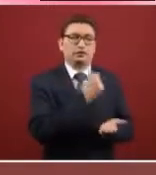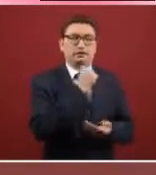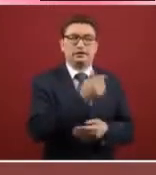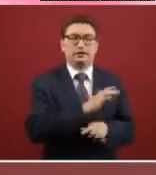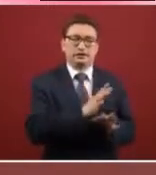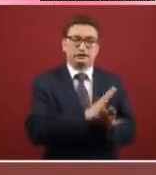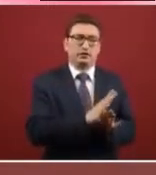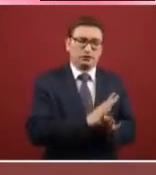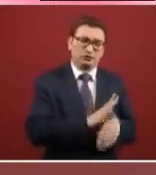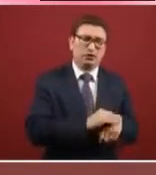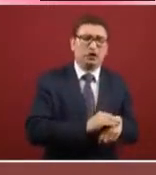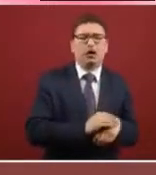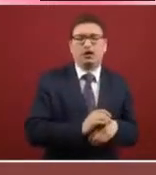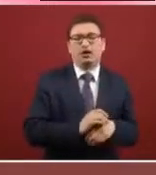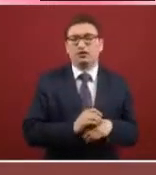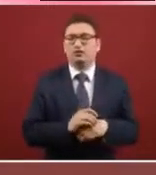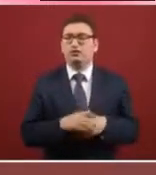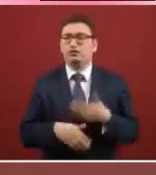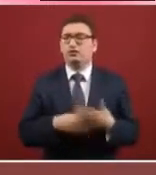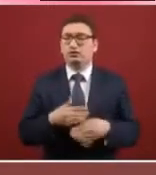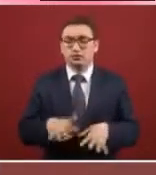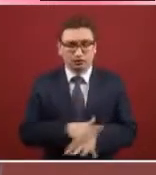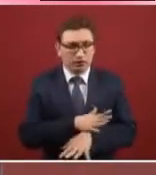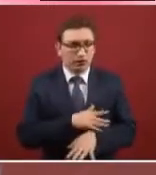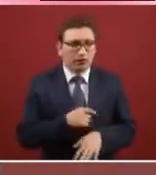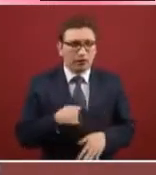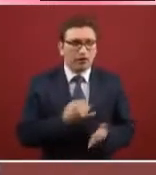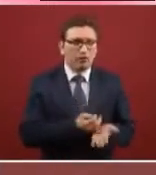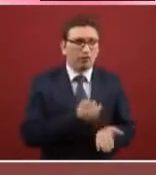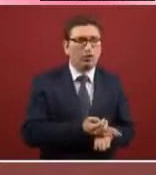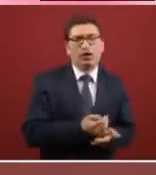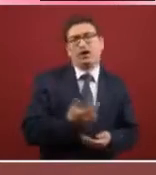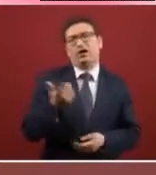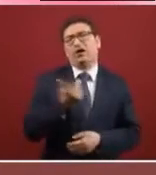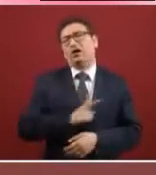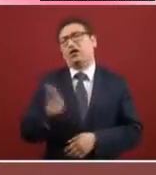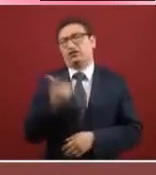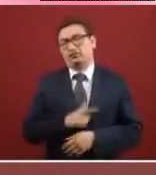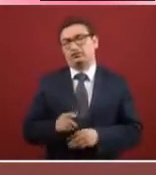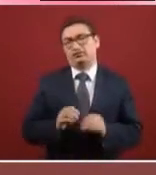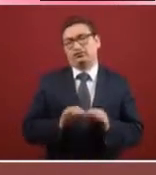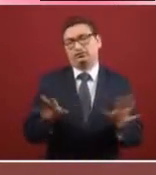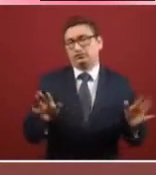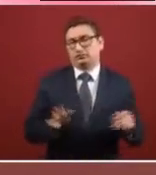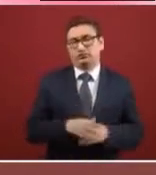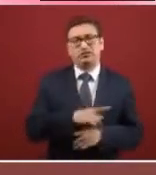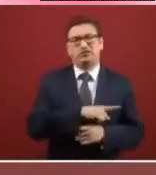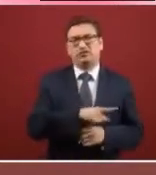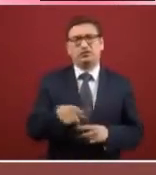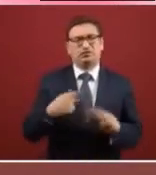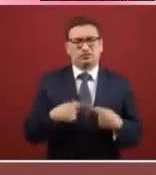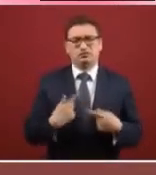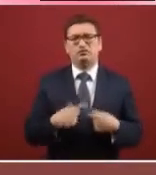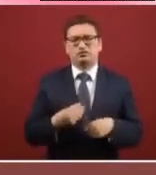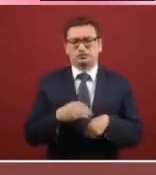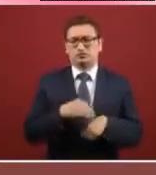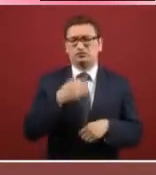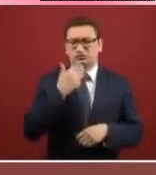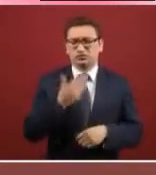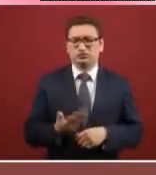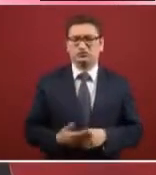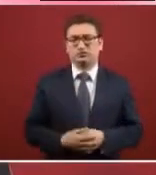they don't like it. Pero hasta however, eso, but even that, se han portado bien. They've behaved pretty well.